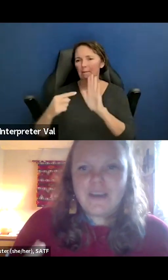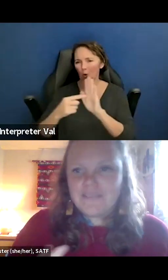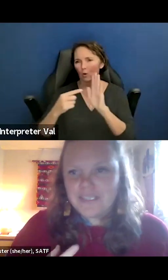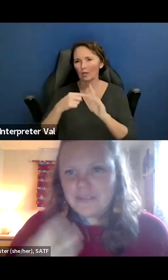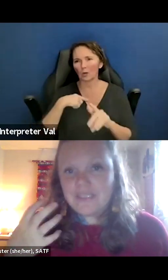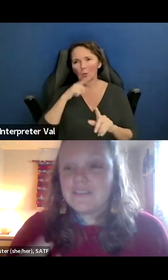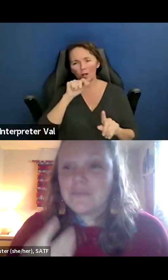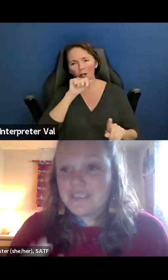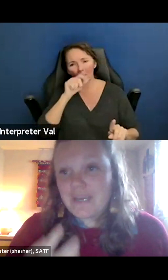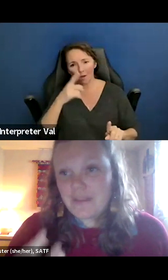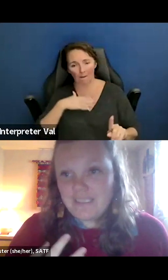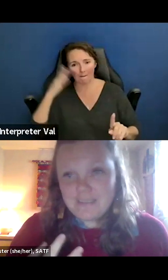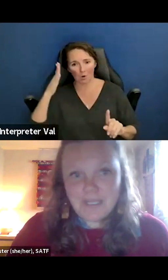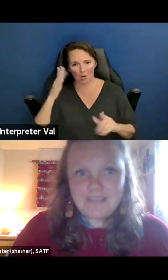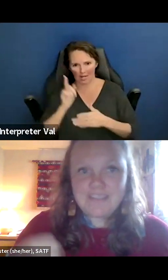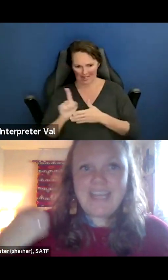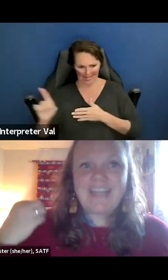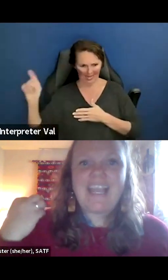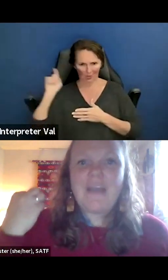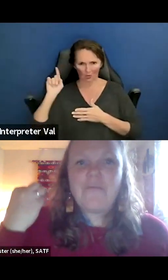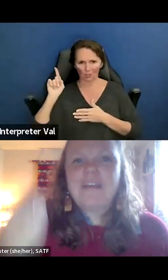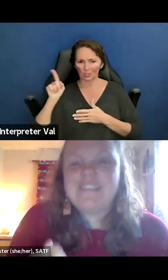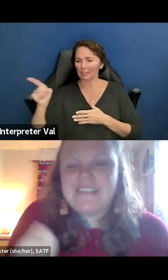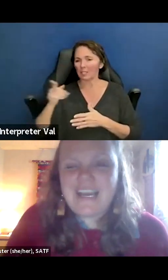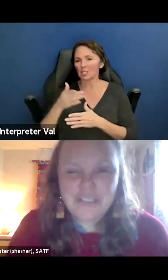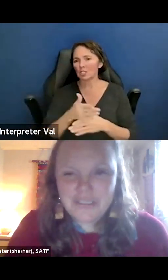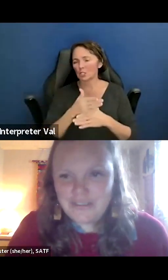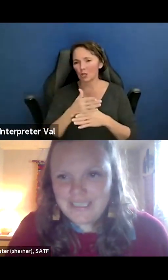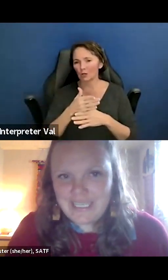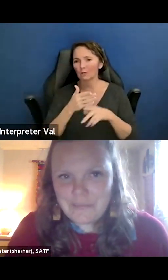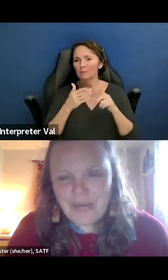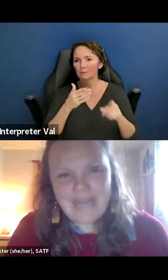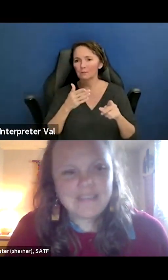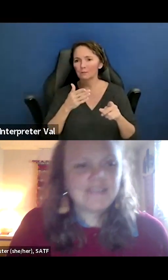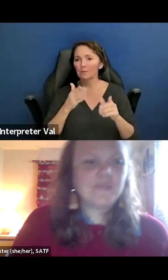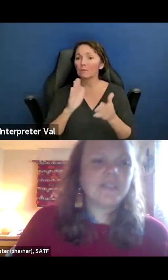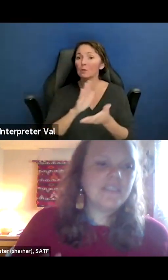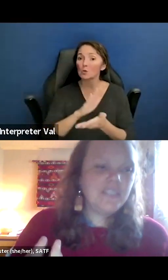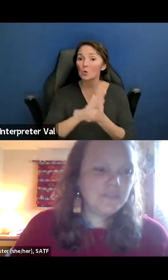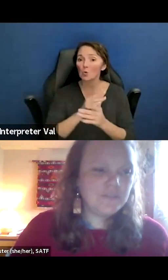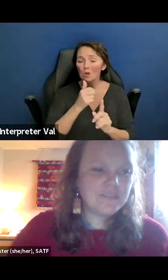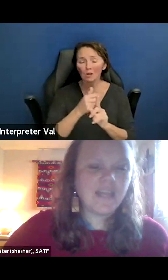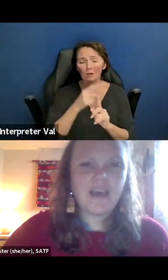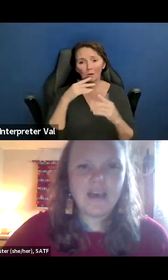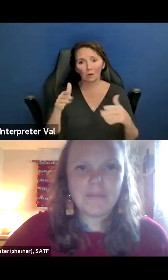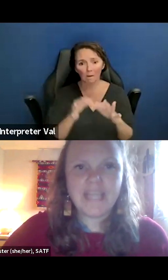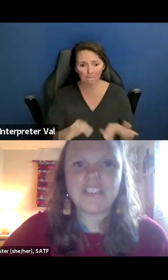We want to offer you a little more depth on these models and like, what does this actually look like in practice? So we're going to